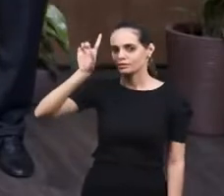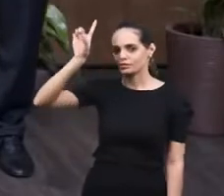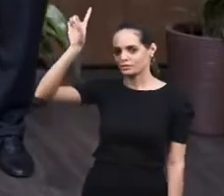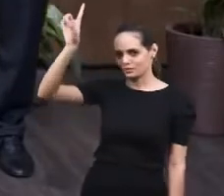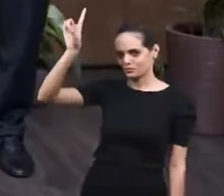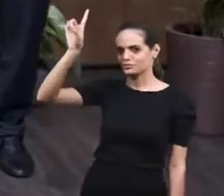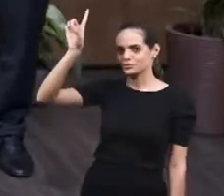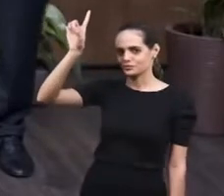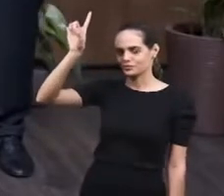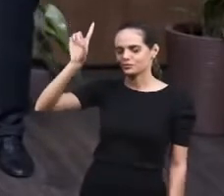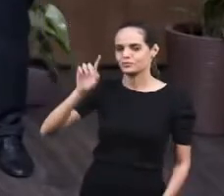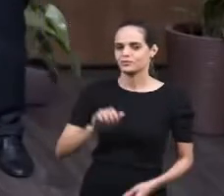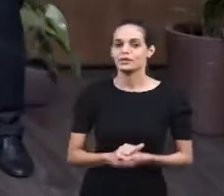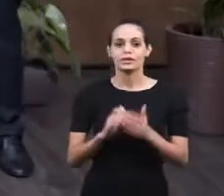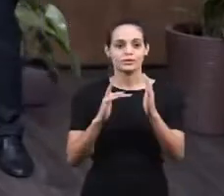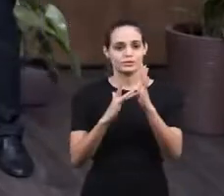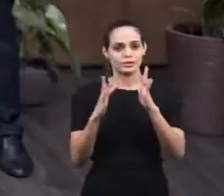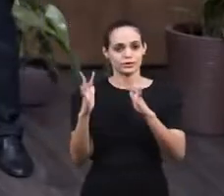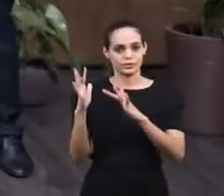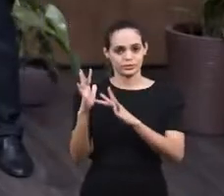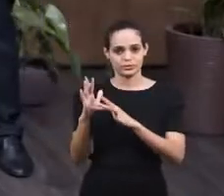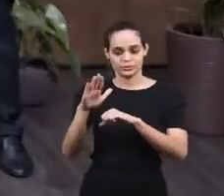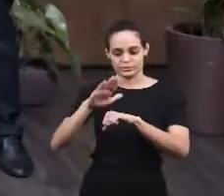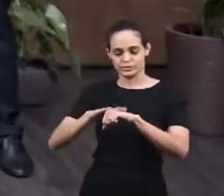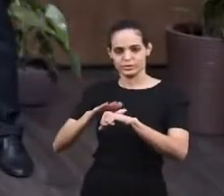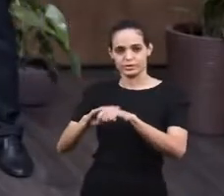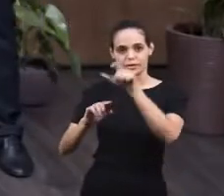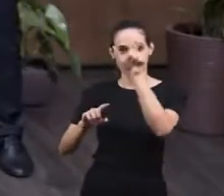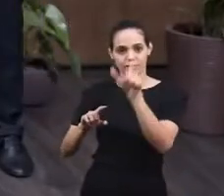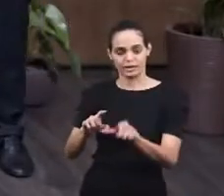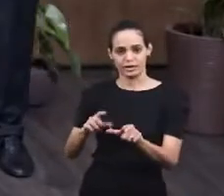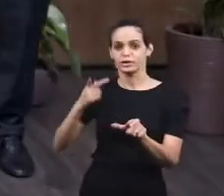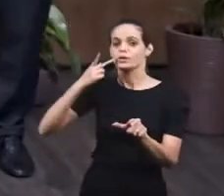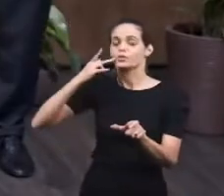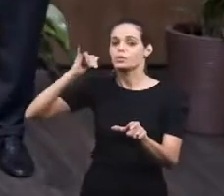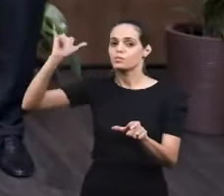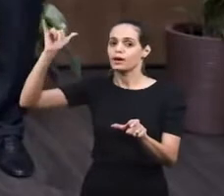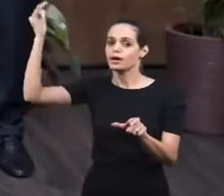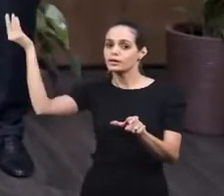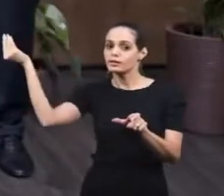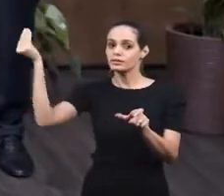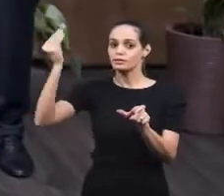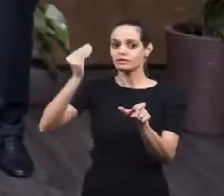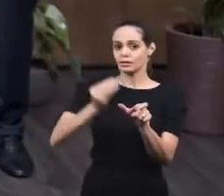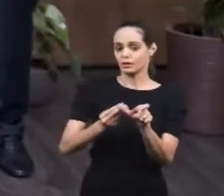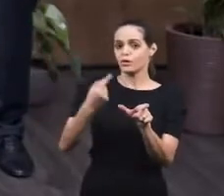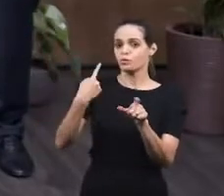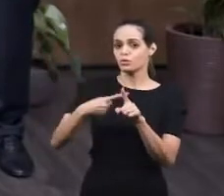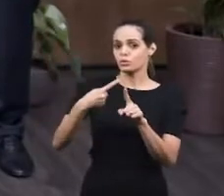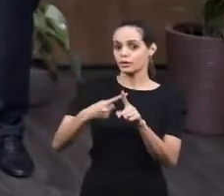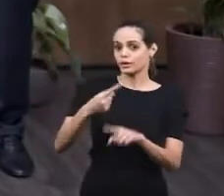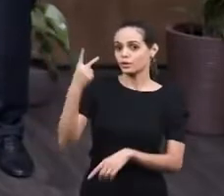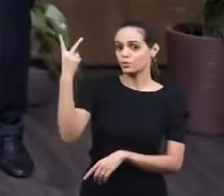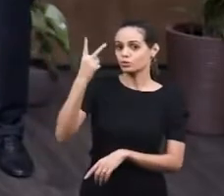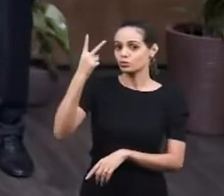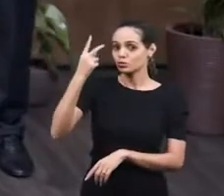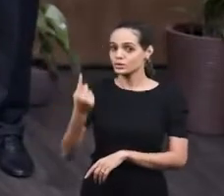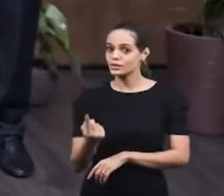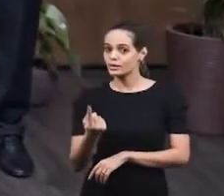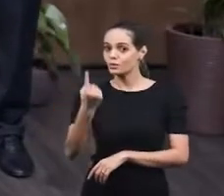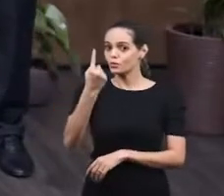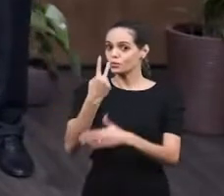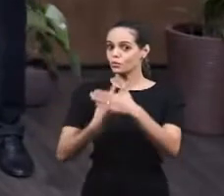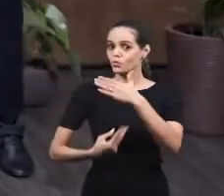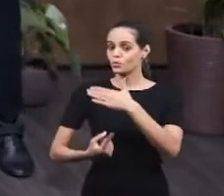God the Father that as he, Jesus, had received from the Father, as he, the Father, were